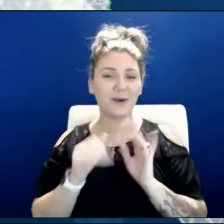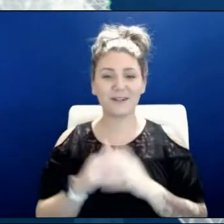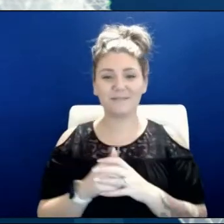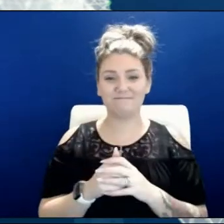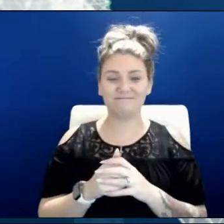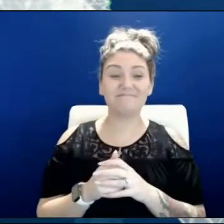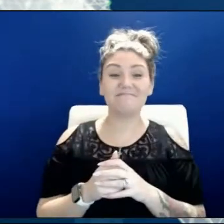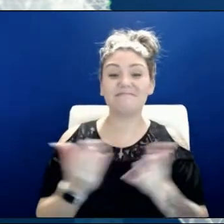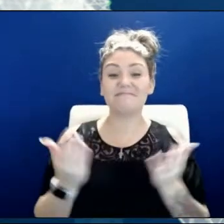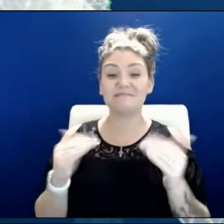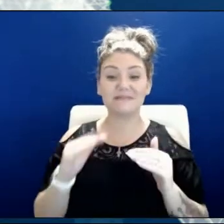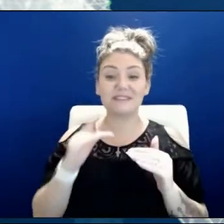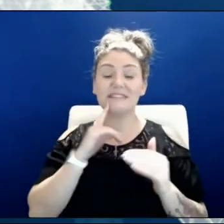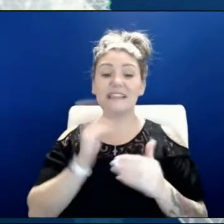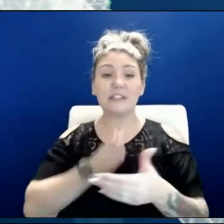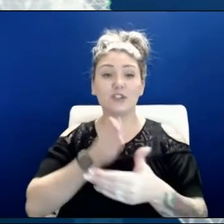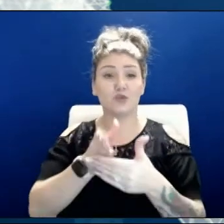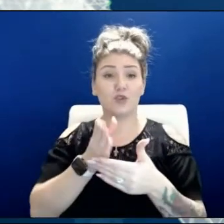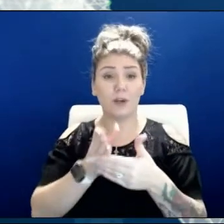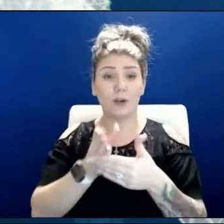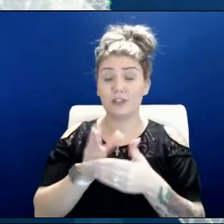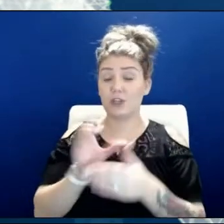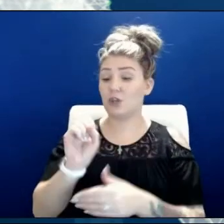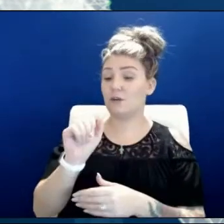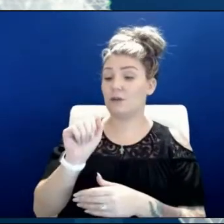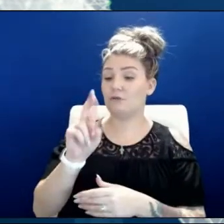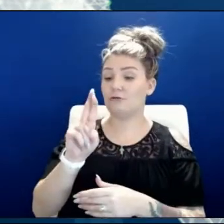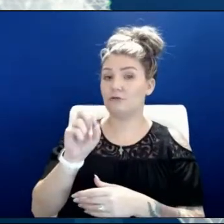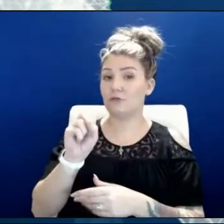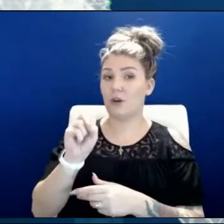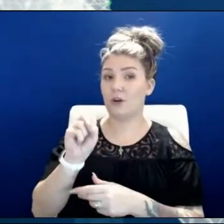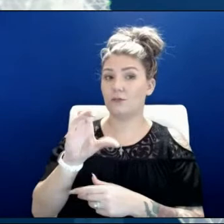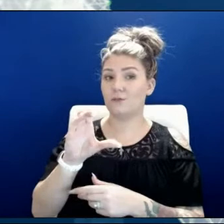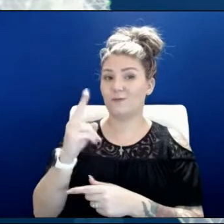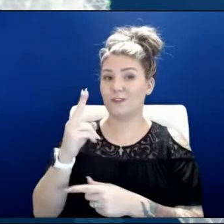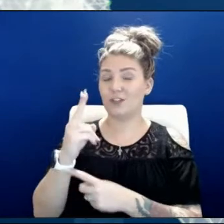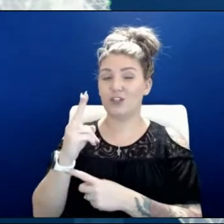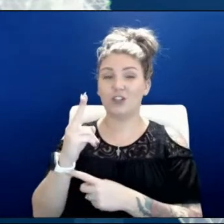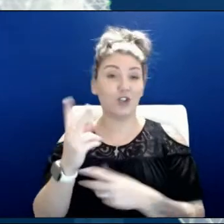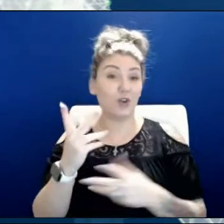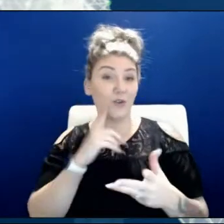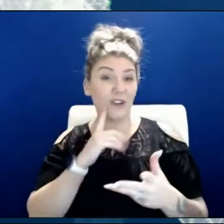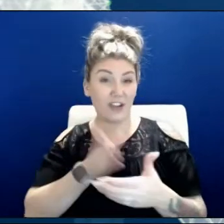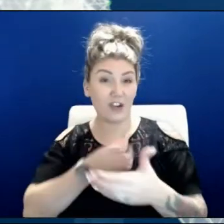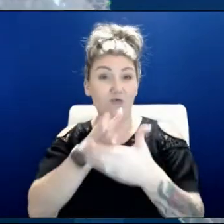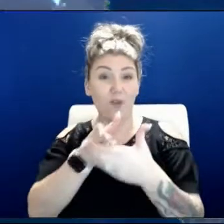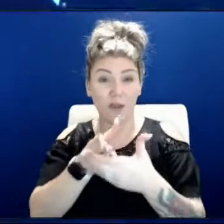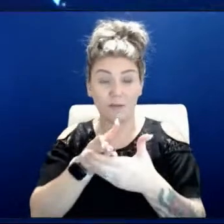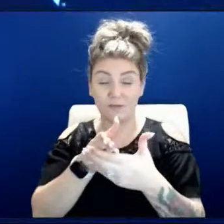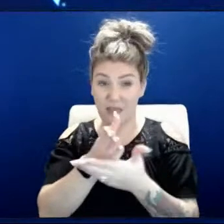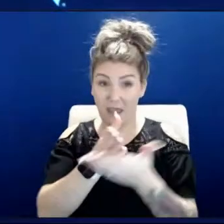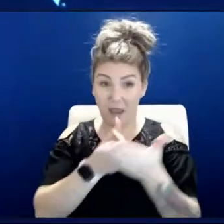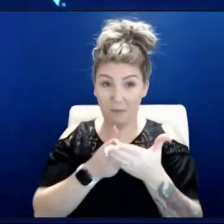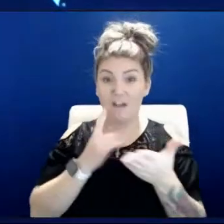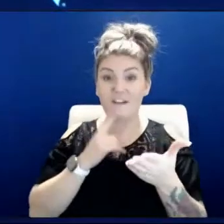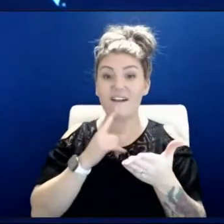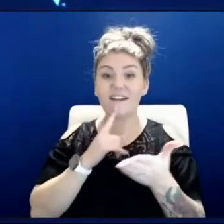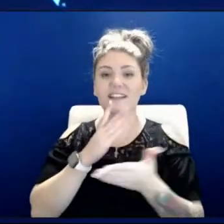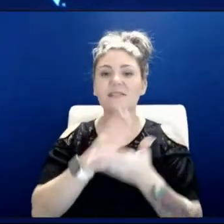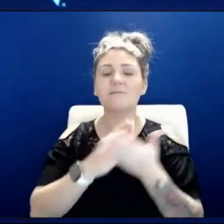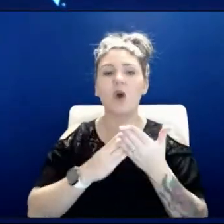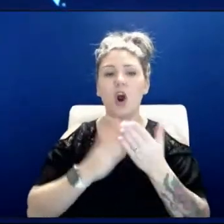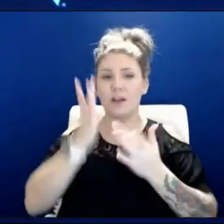or interrupts the SARS-CoV-2 virus from replicating. This is important. The part of the SARS-CoV-2 that it goes after is a part of the virus that has